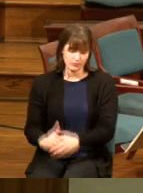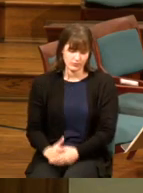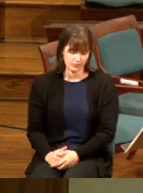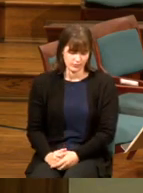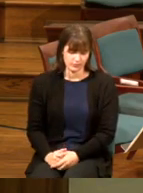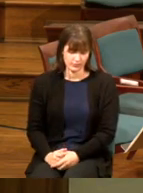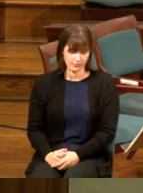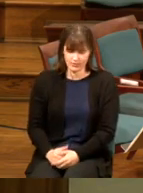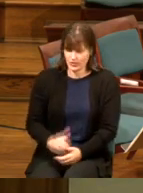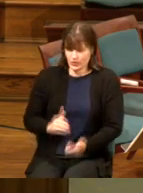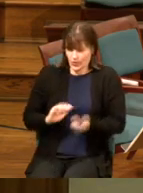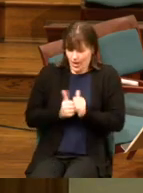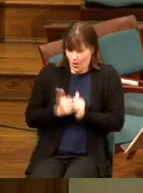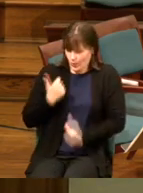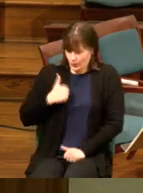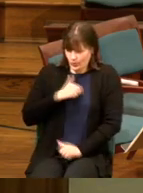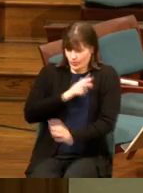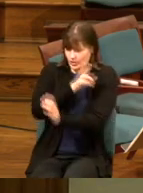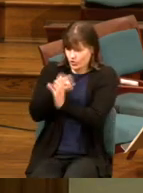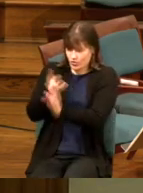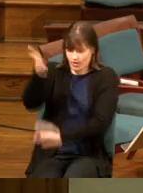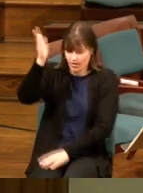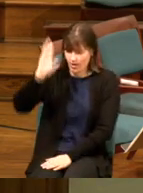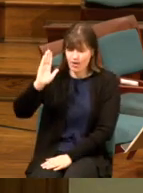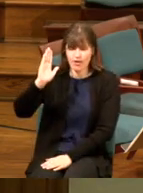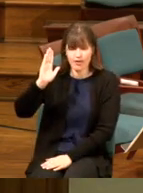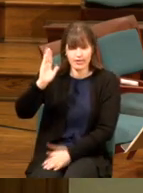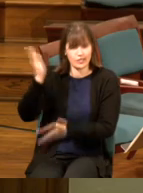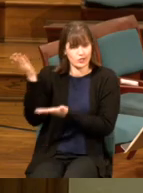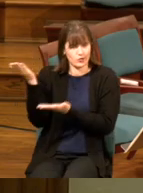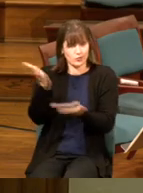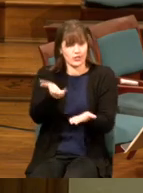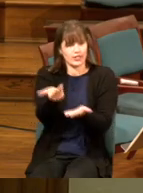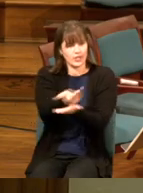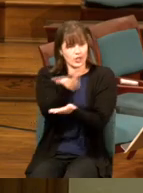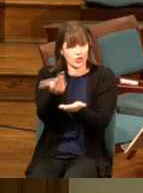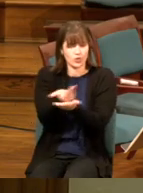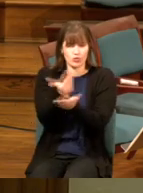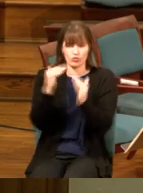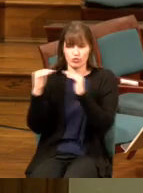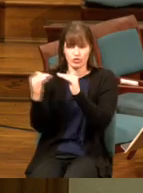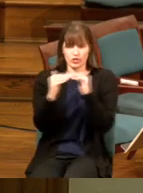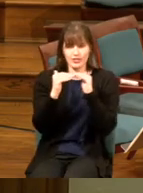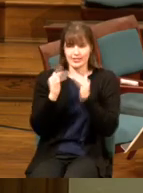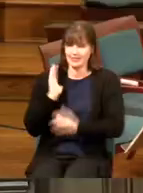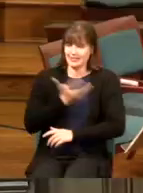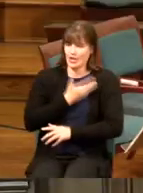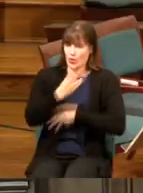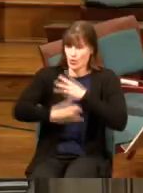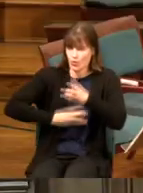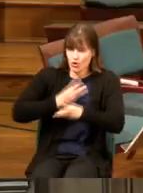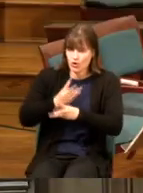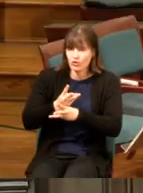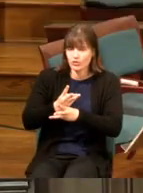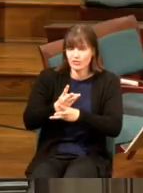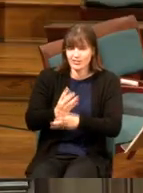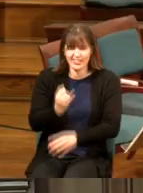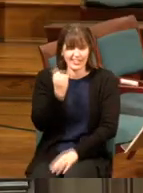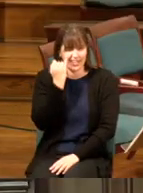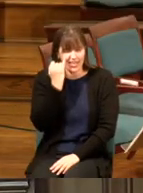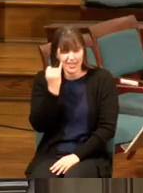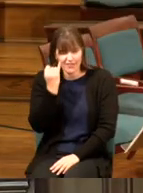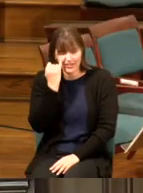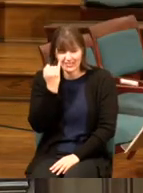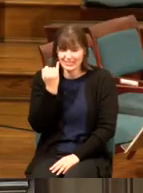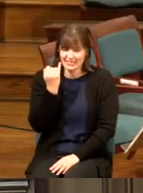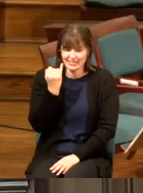How can we join God in bringing about justice in our world when the odds